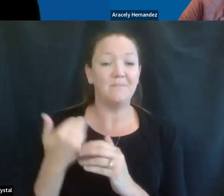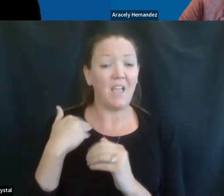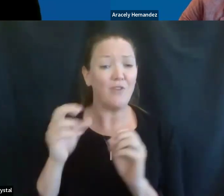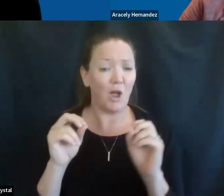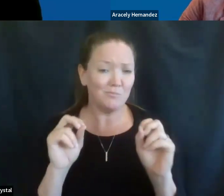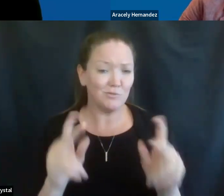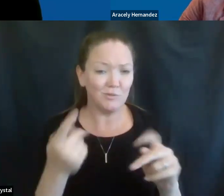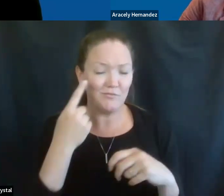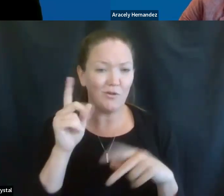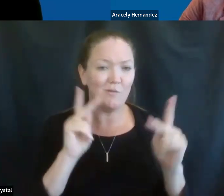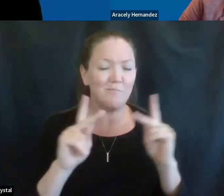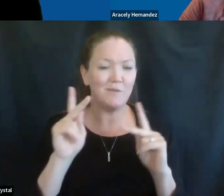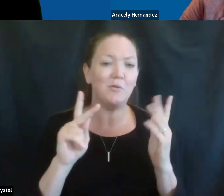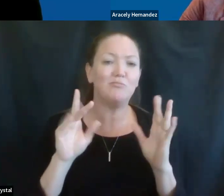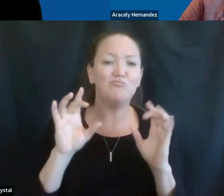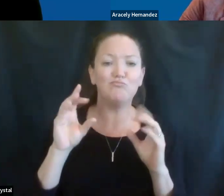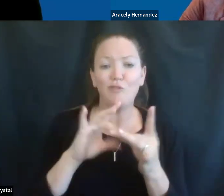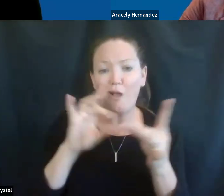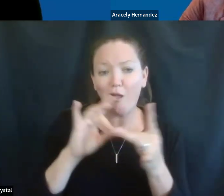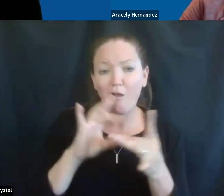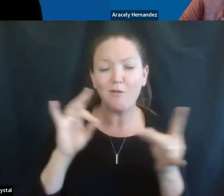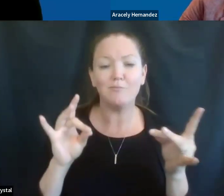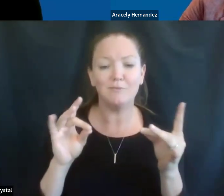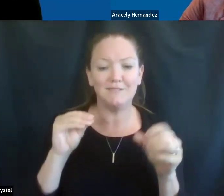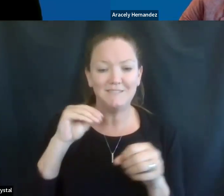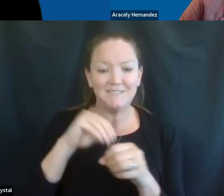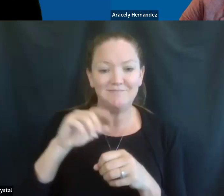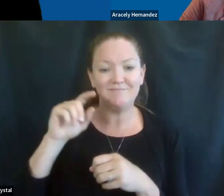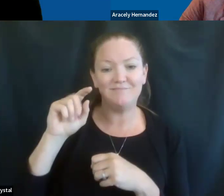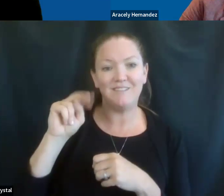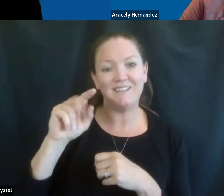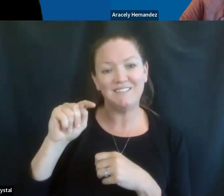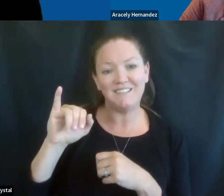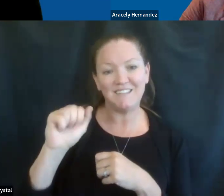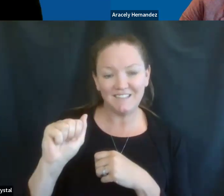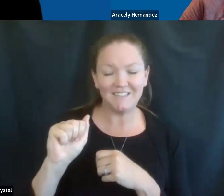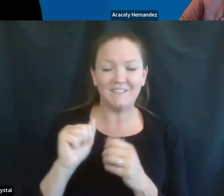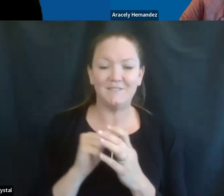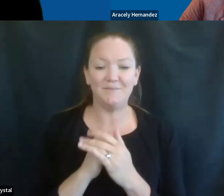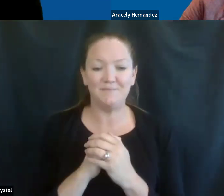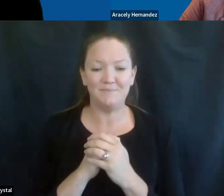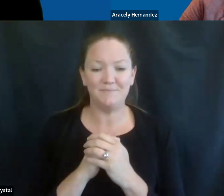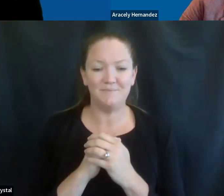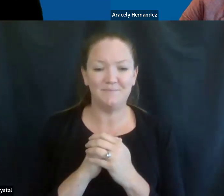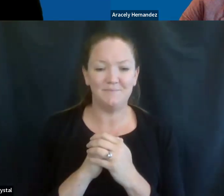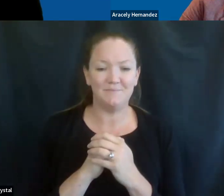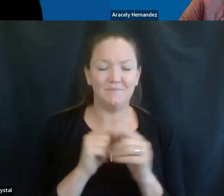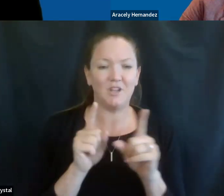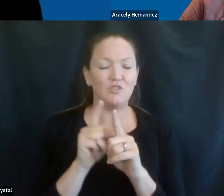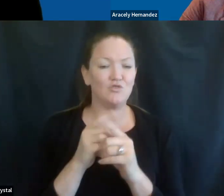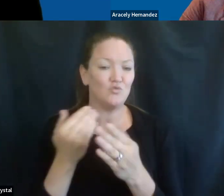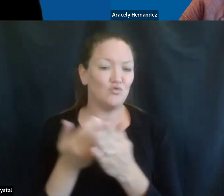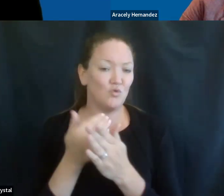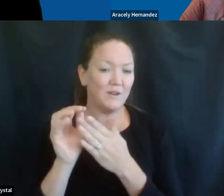for folks to weigh in to the NTIA and the new guidance and directions